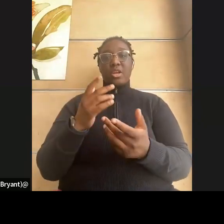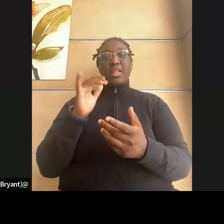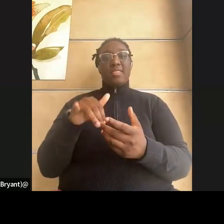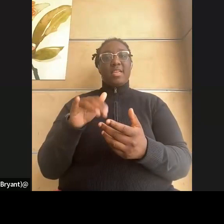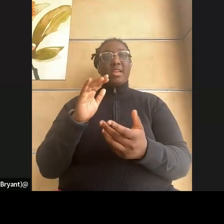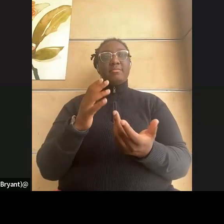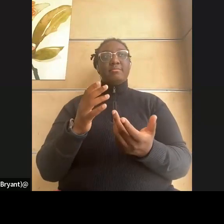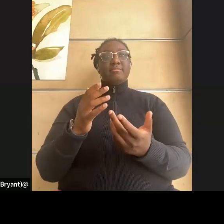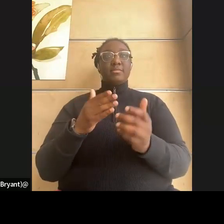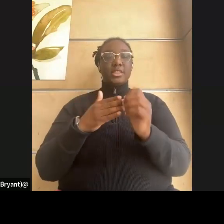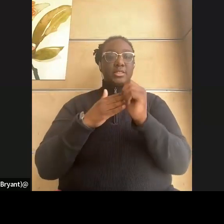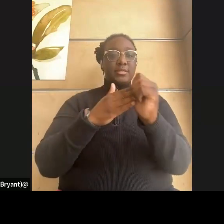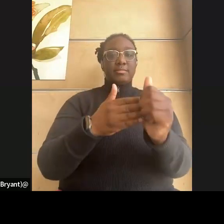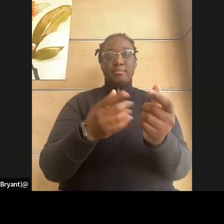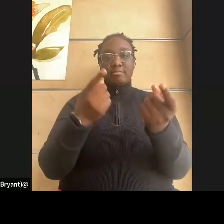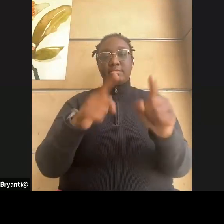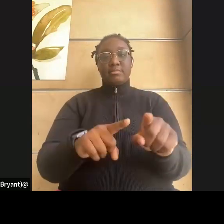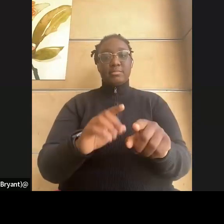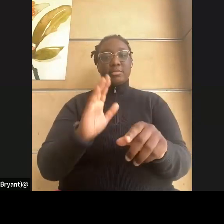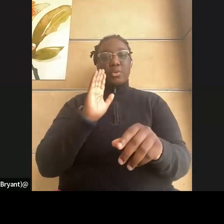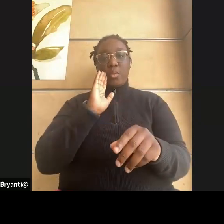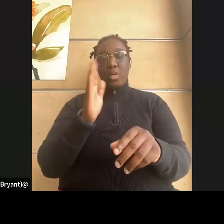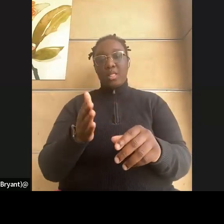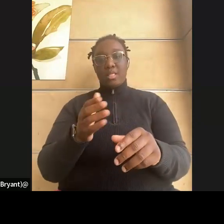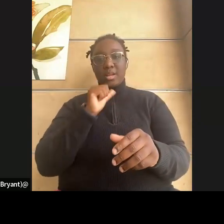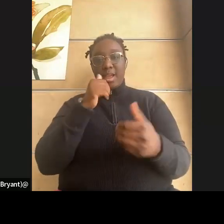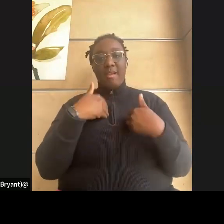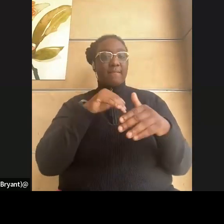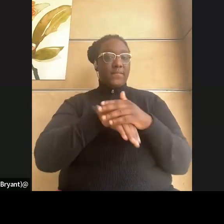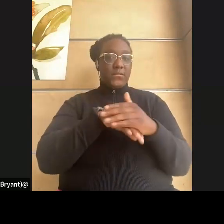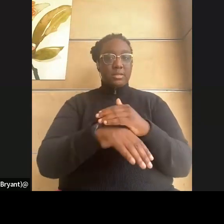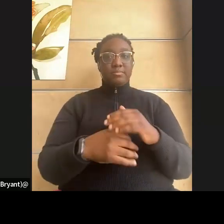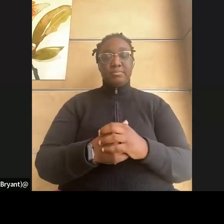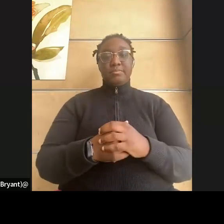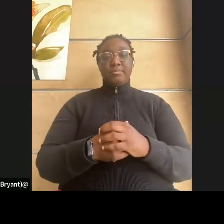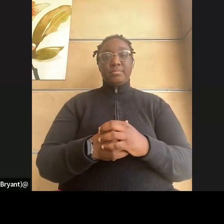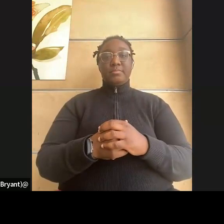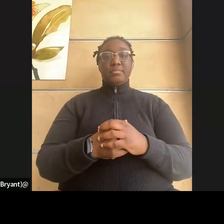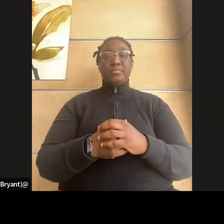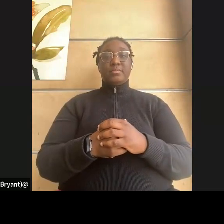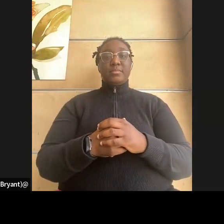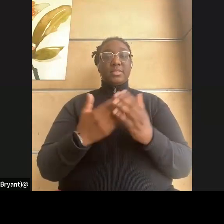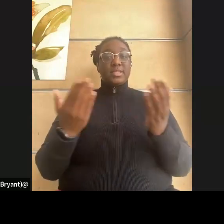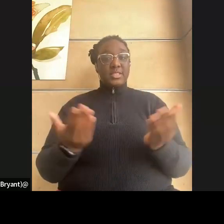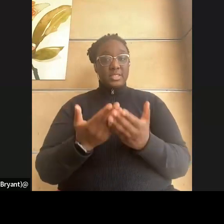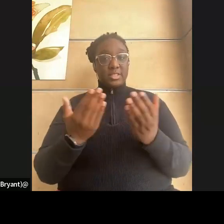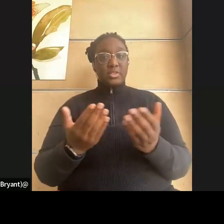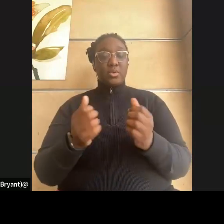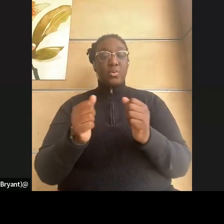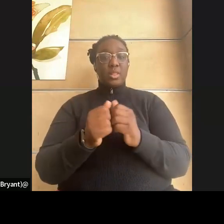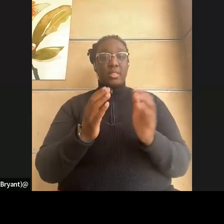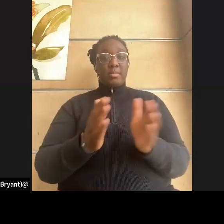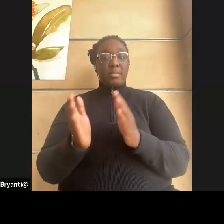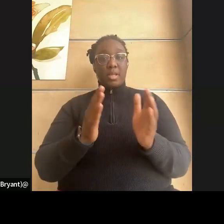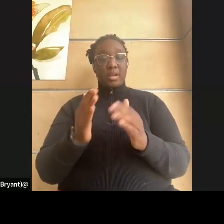So thank you for underlining that and reemphasizing that. Here with the digital equity planning process, we are working